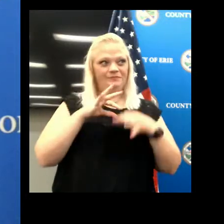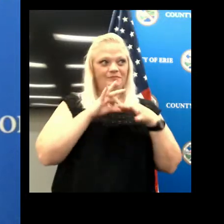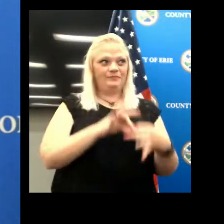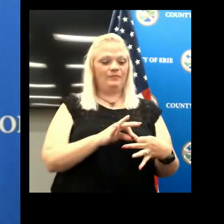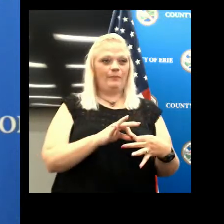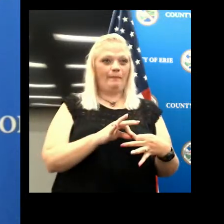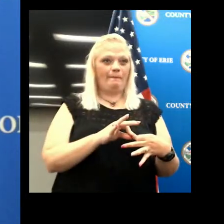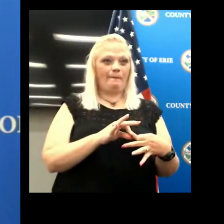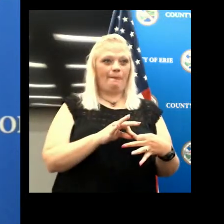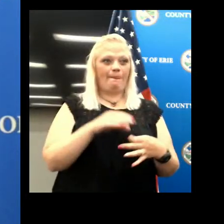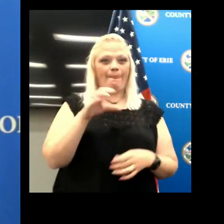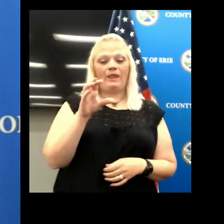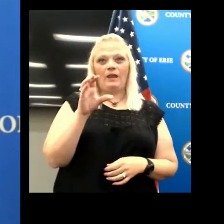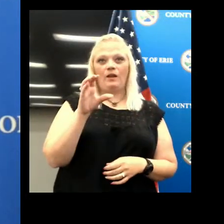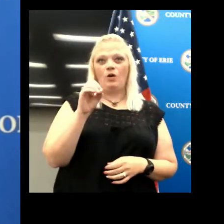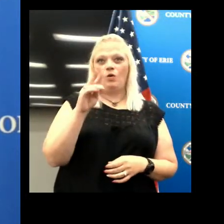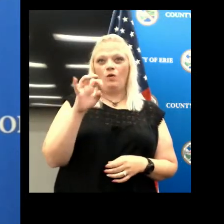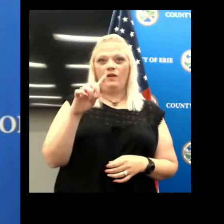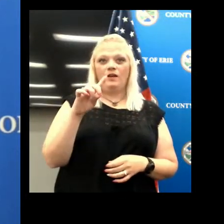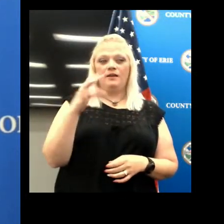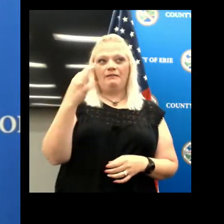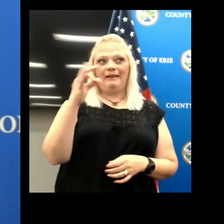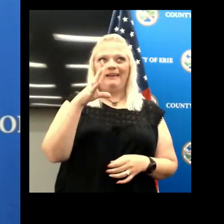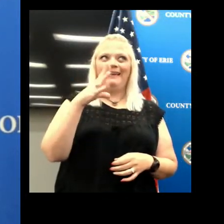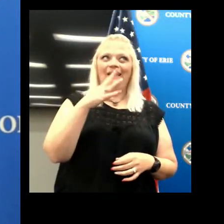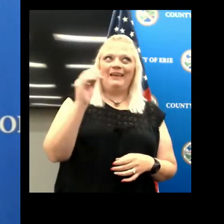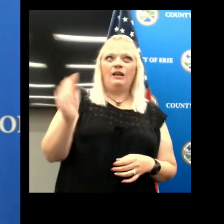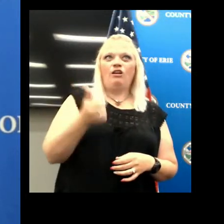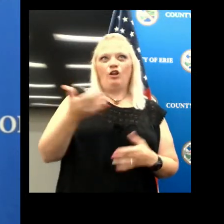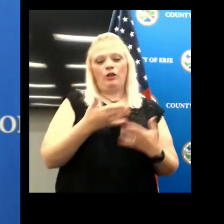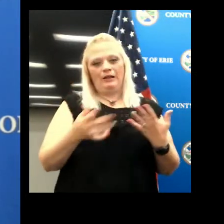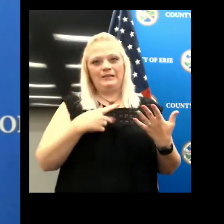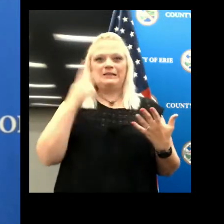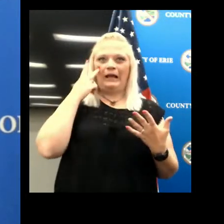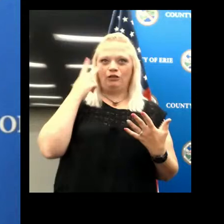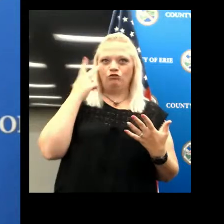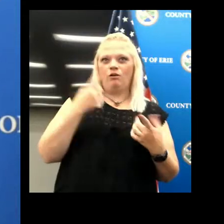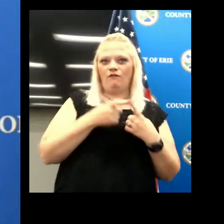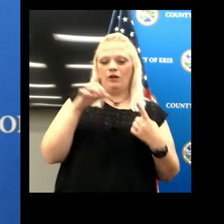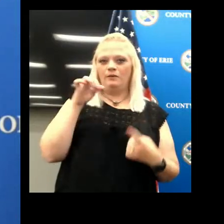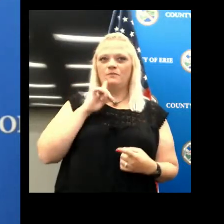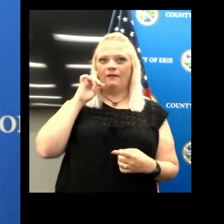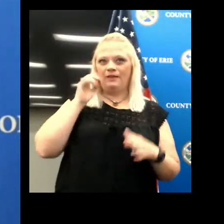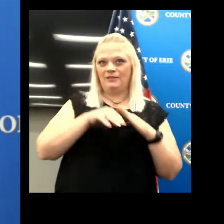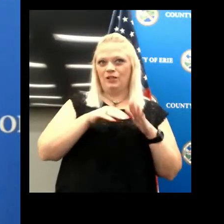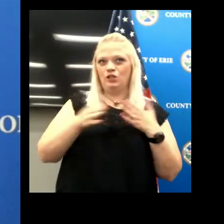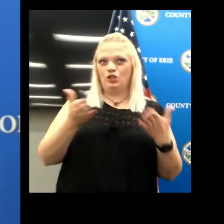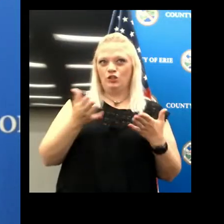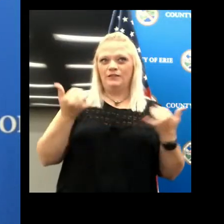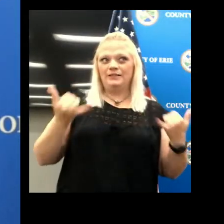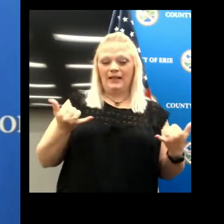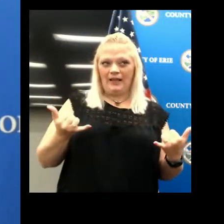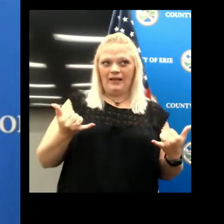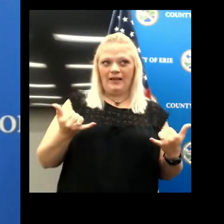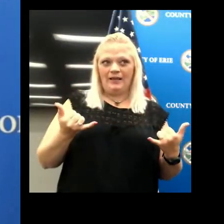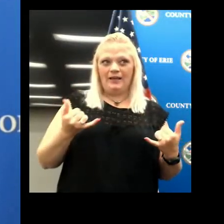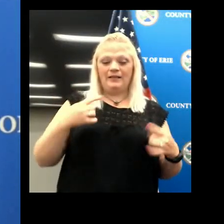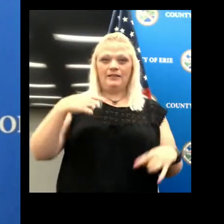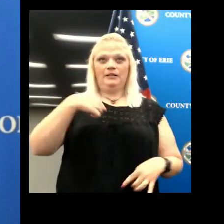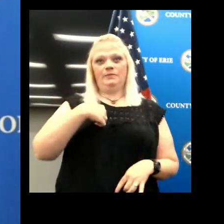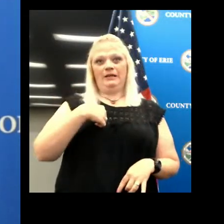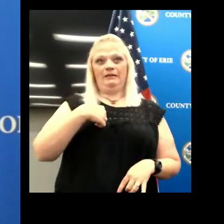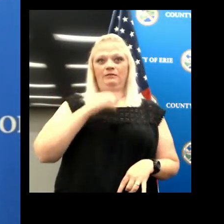to COVID-19 and other matters. I'm joined by Kendra Schmidt from Deaf Access Services today. You have me here today.